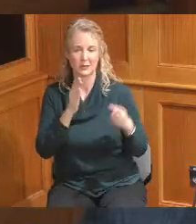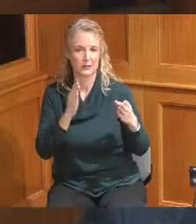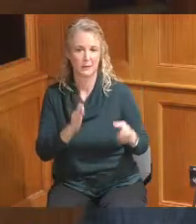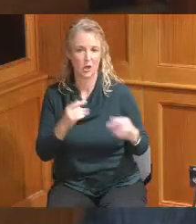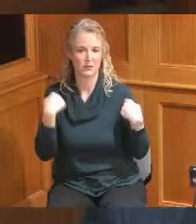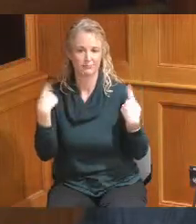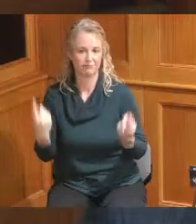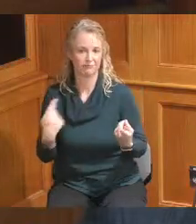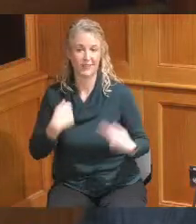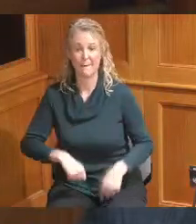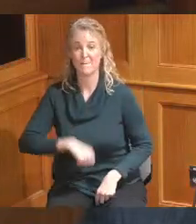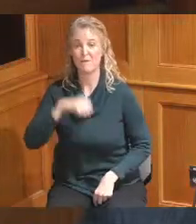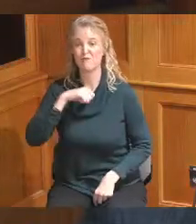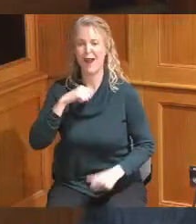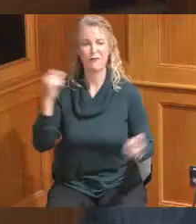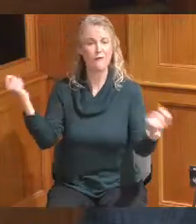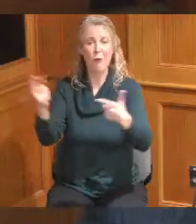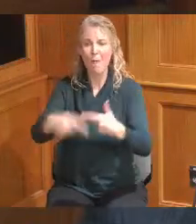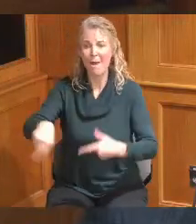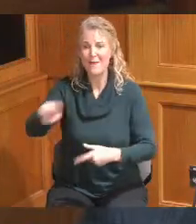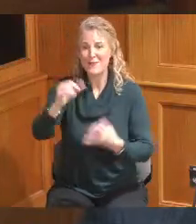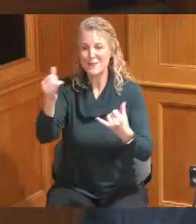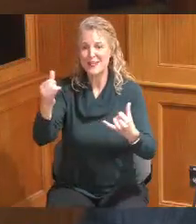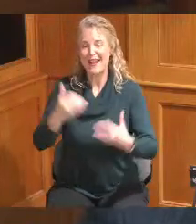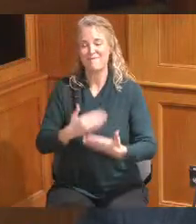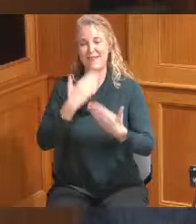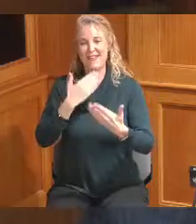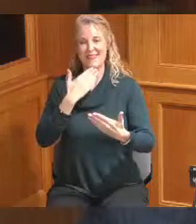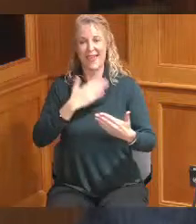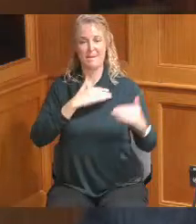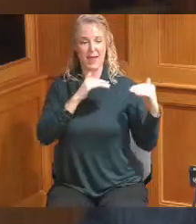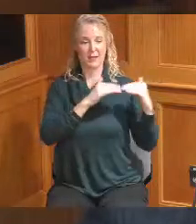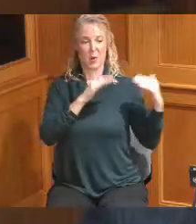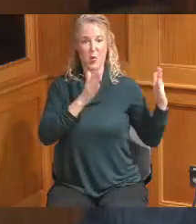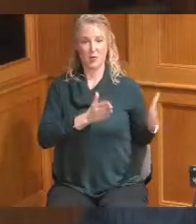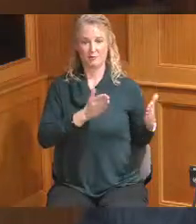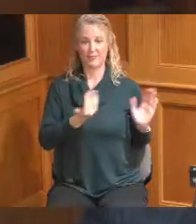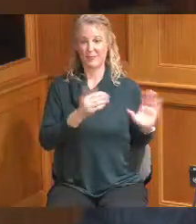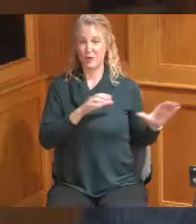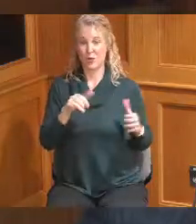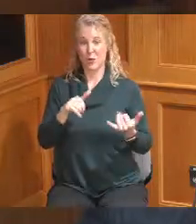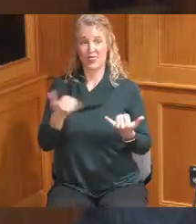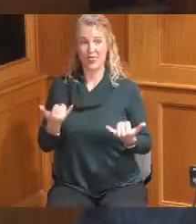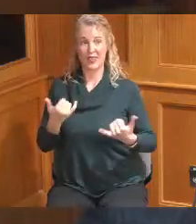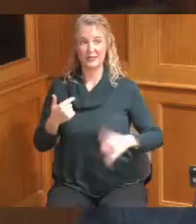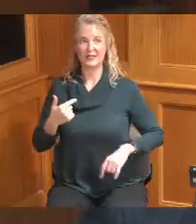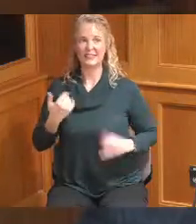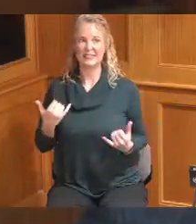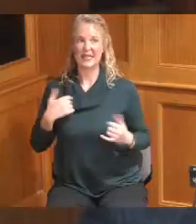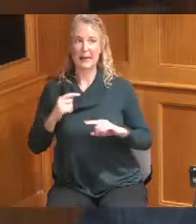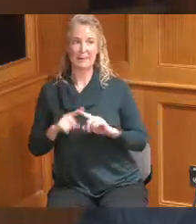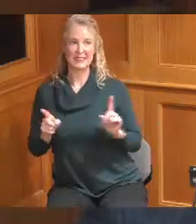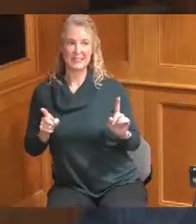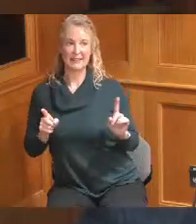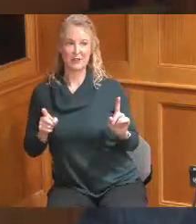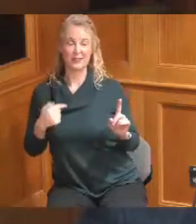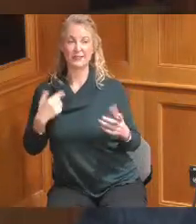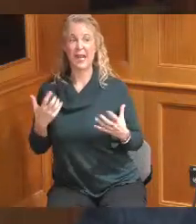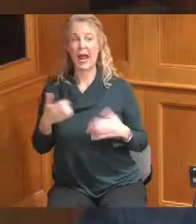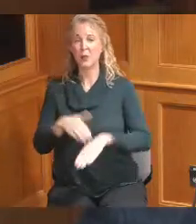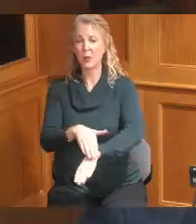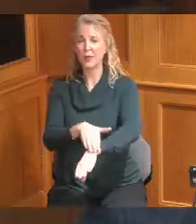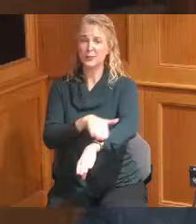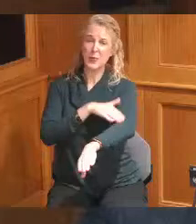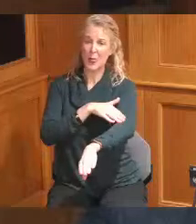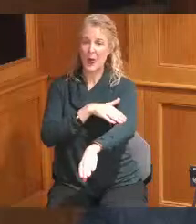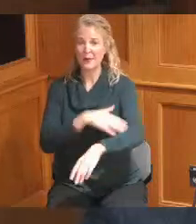We're super proud. So I'm proud of everybody that's here, and I thank my colleagues for doing it. I'm a little different. I want to take our time